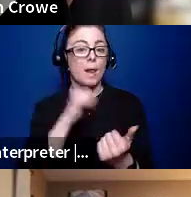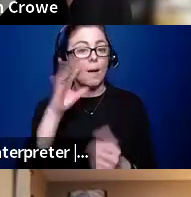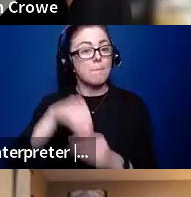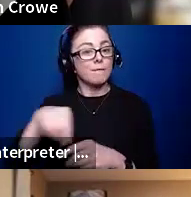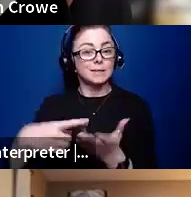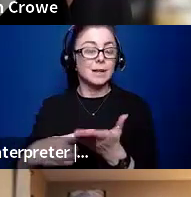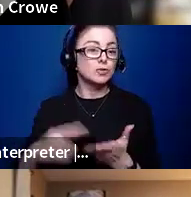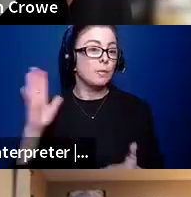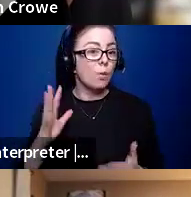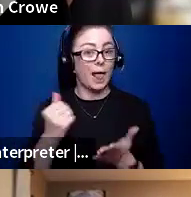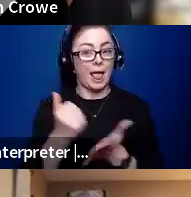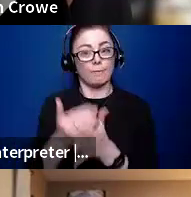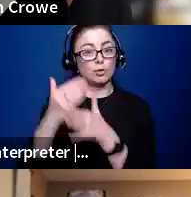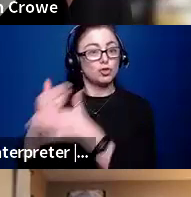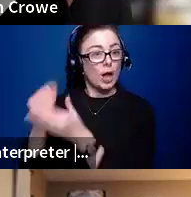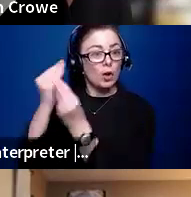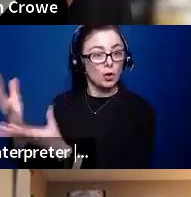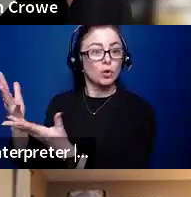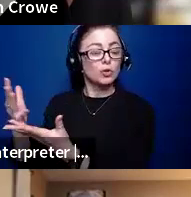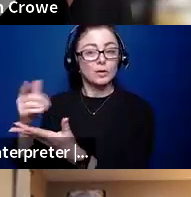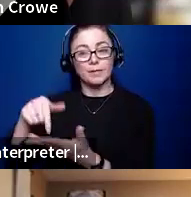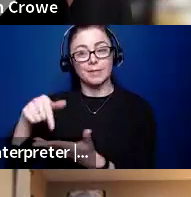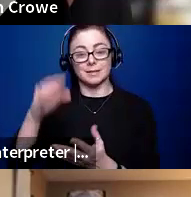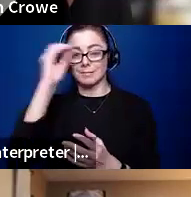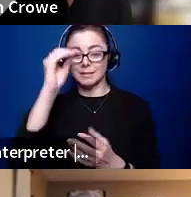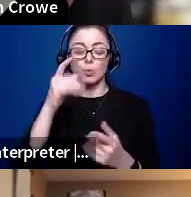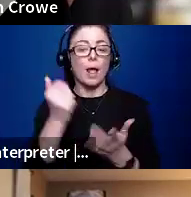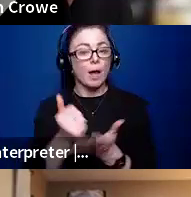perspectives forward to advocate for all of you here today. Thank you.